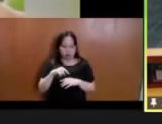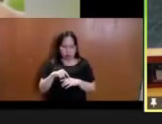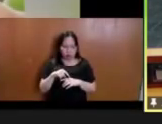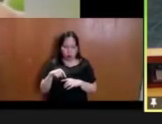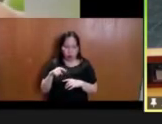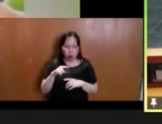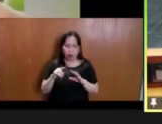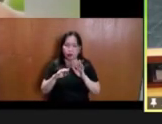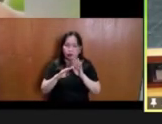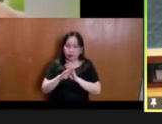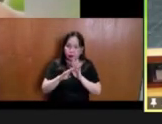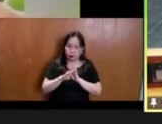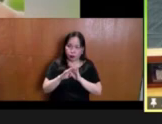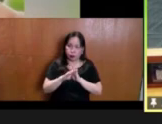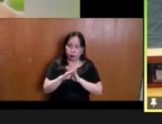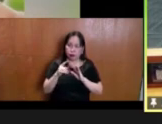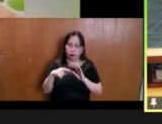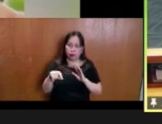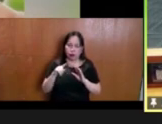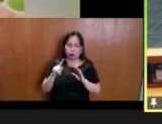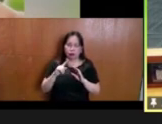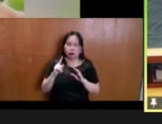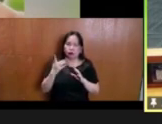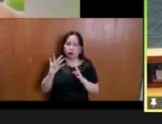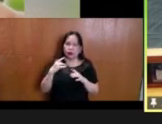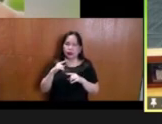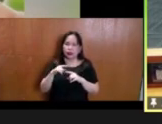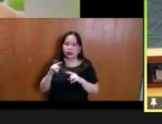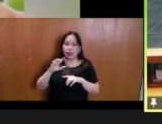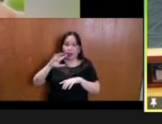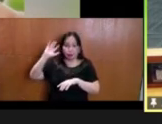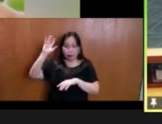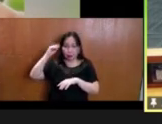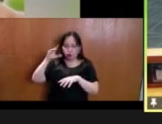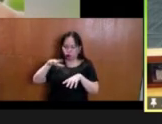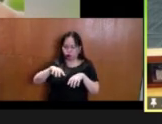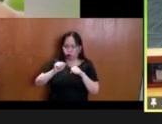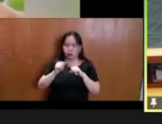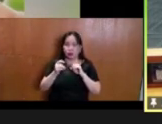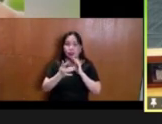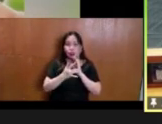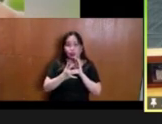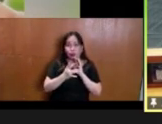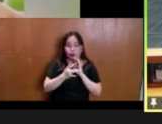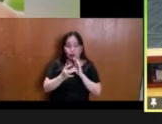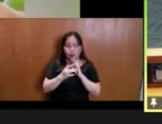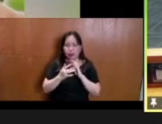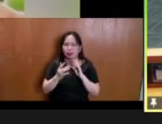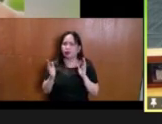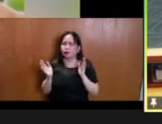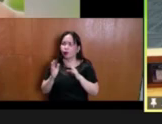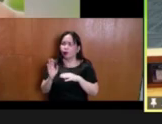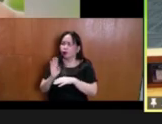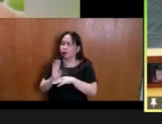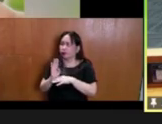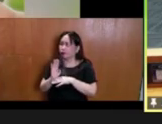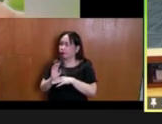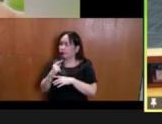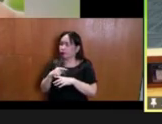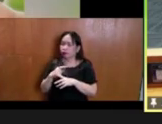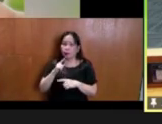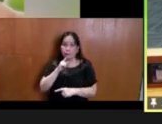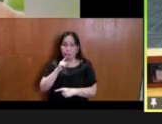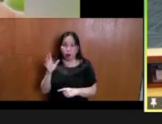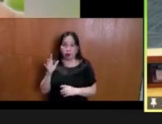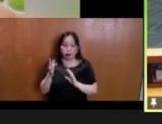development, adoption, and governance of digital technology and technology-enabled business models so that the promise of